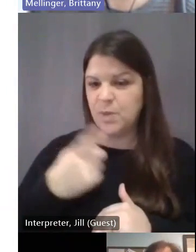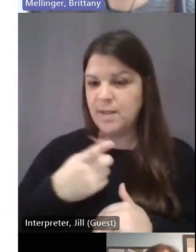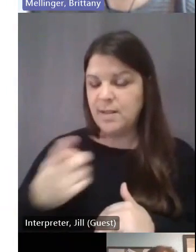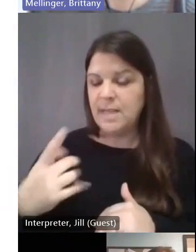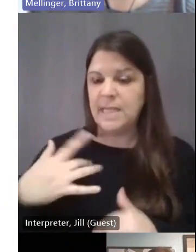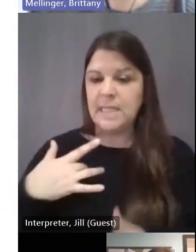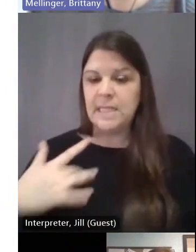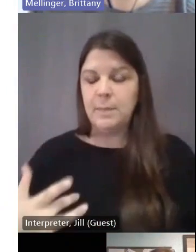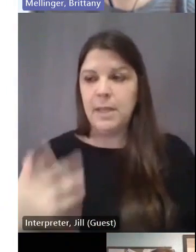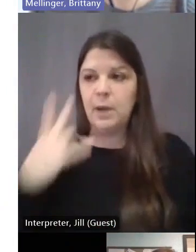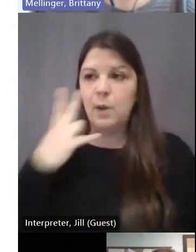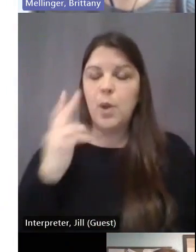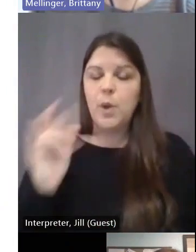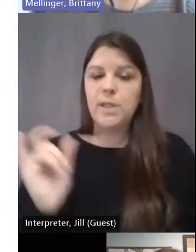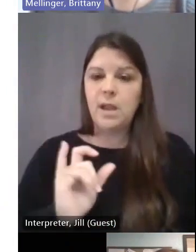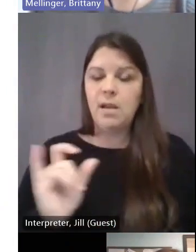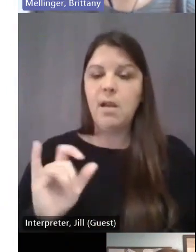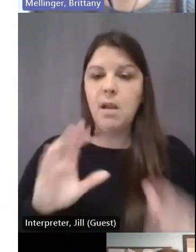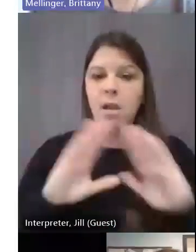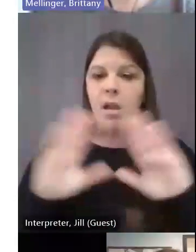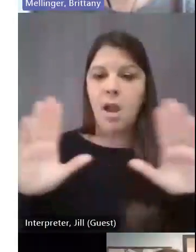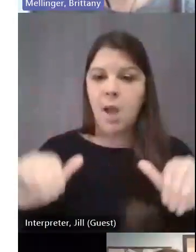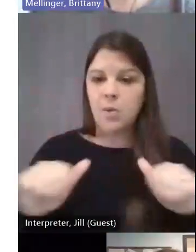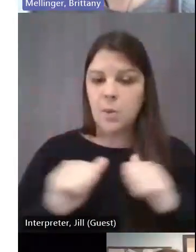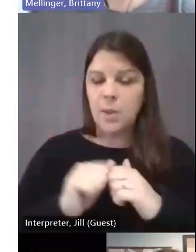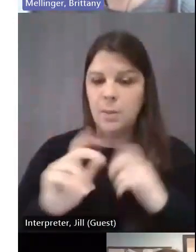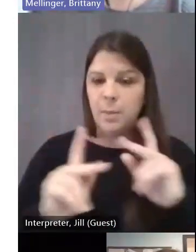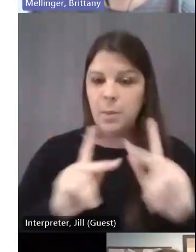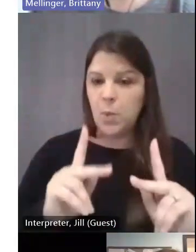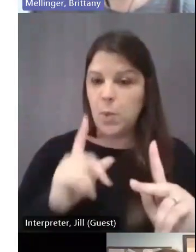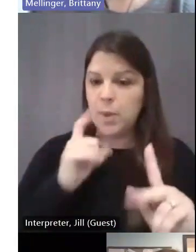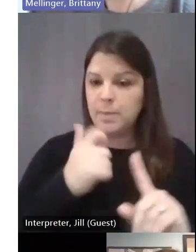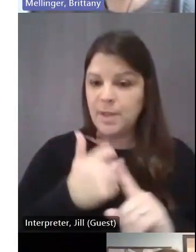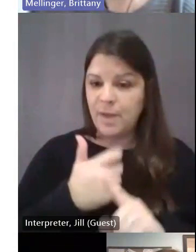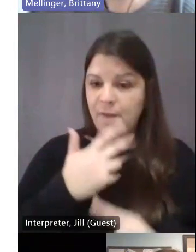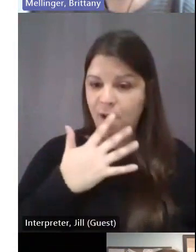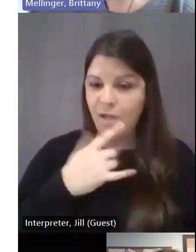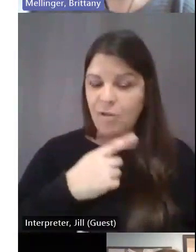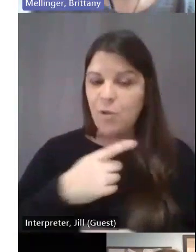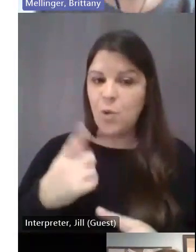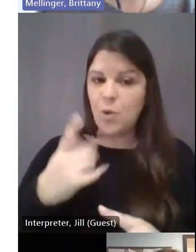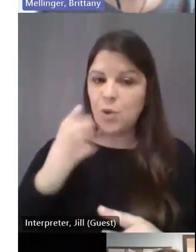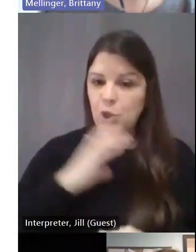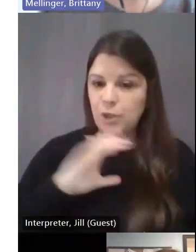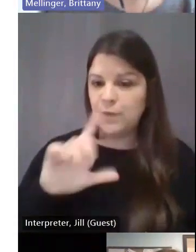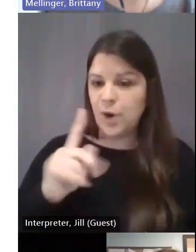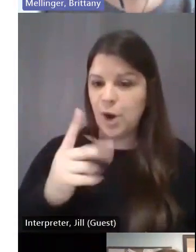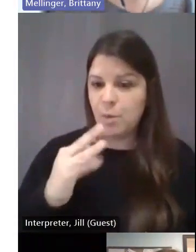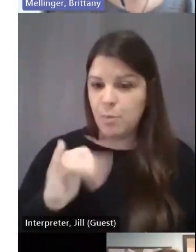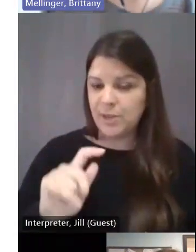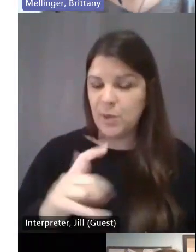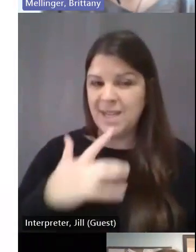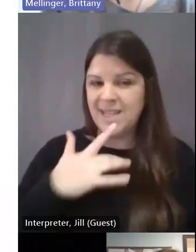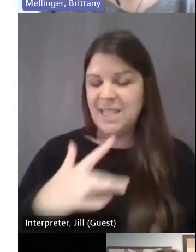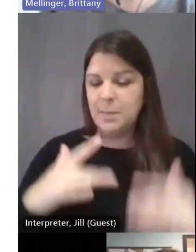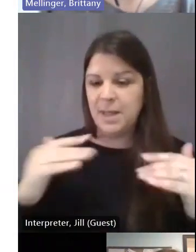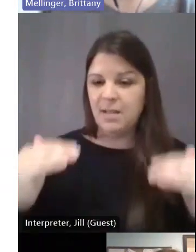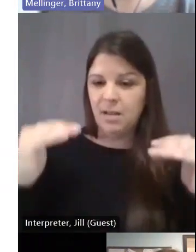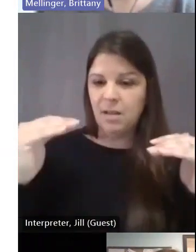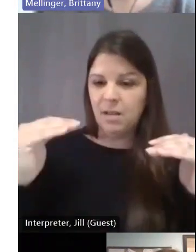Typically, it looks like a household of color who is looking to get an appraisal and gets a lowballed assessment and